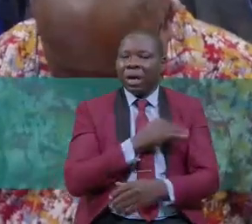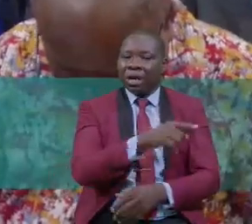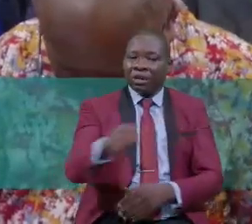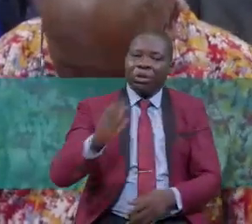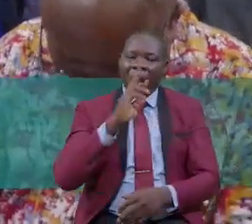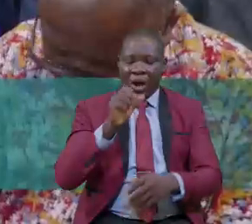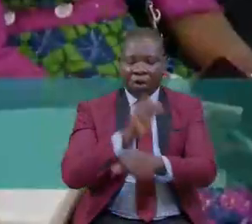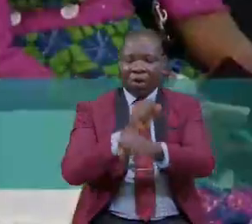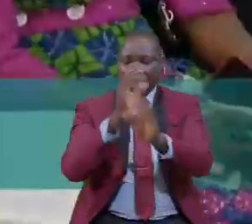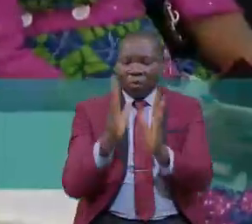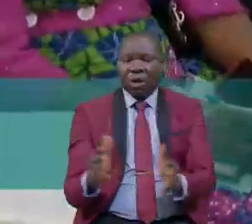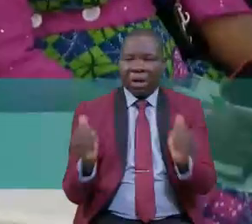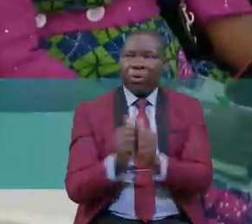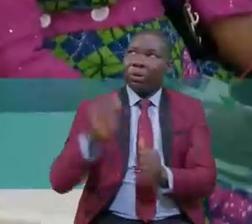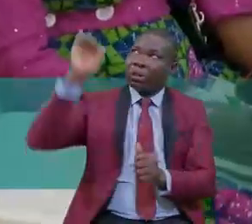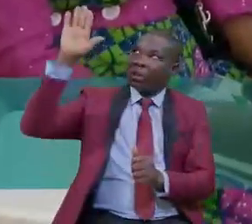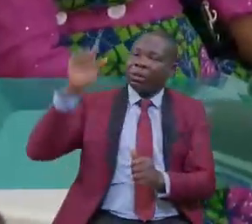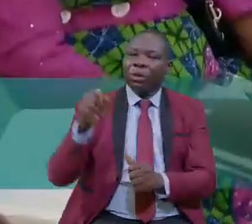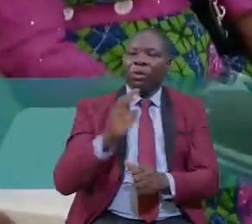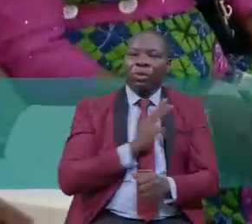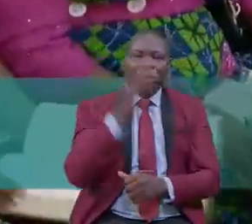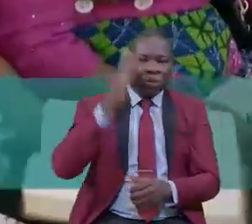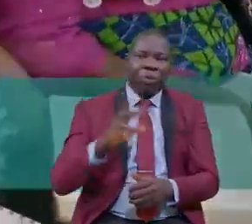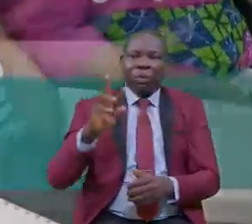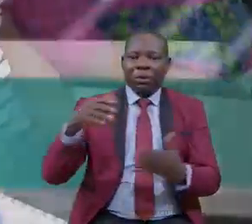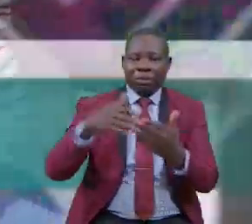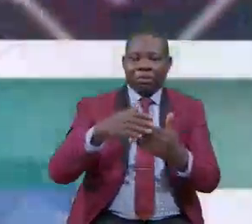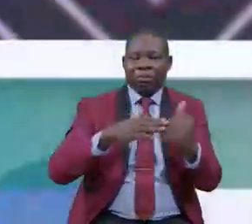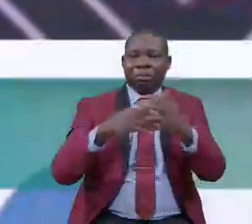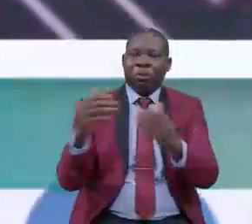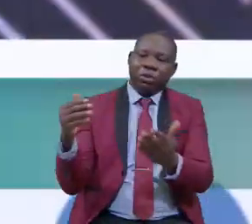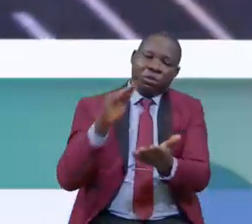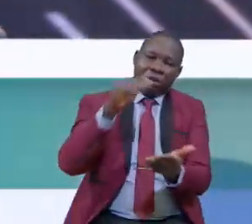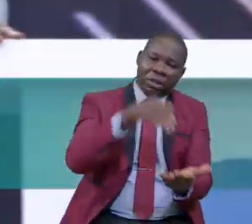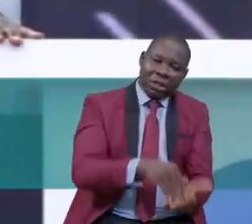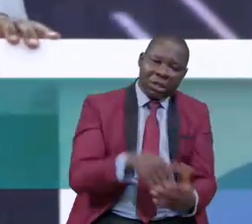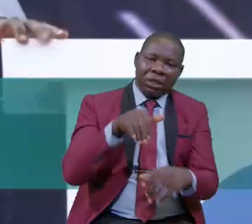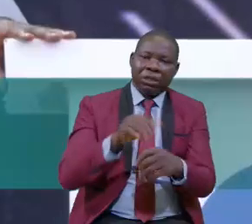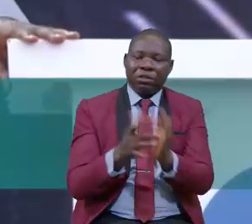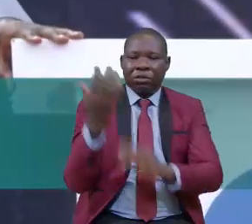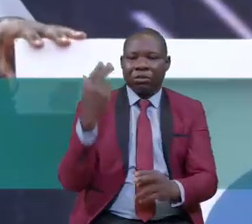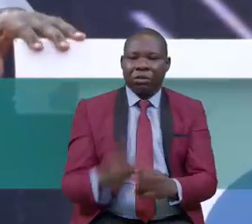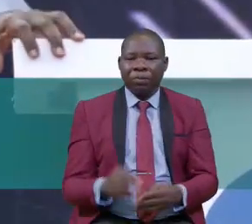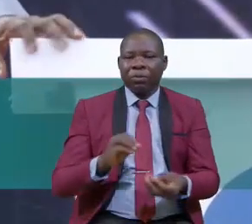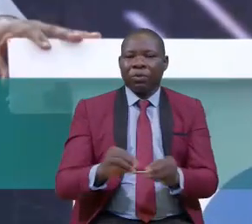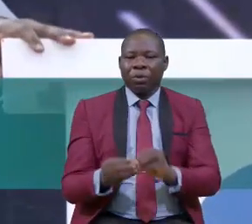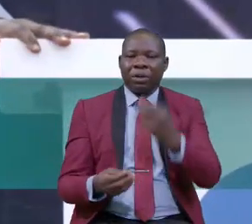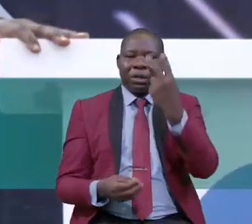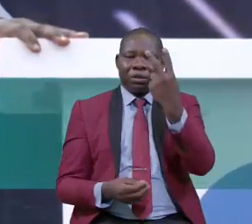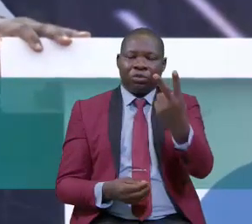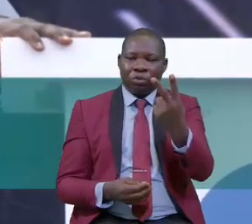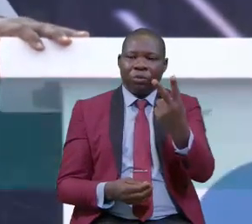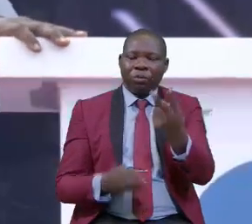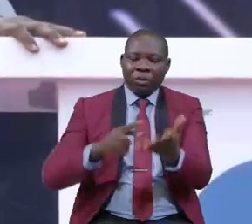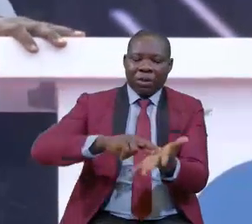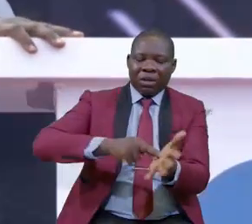in Jesus' name. Amen. Number two, repair the tabernacle like